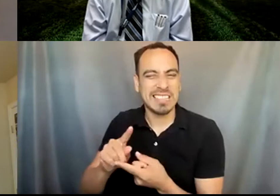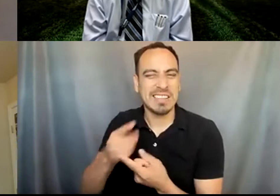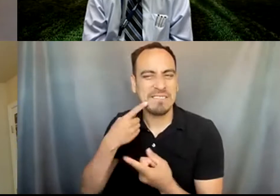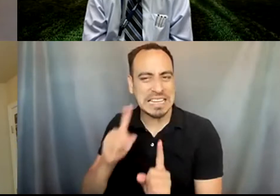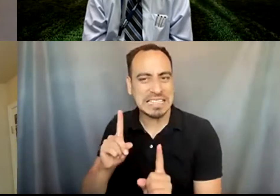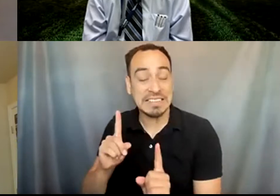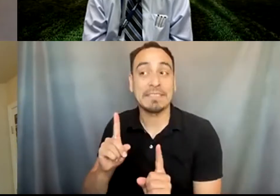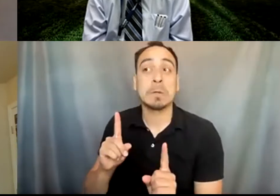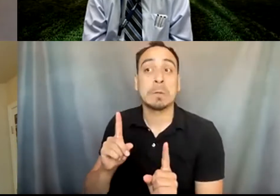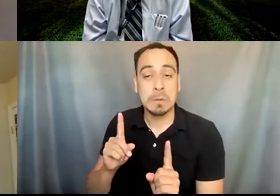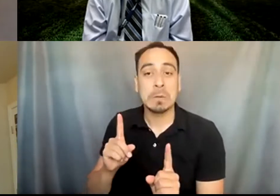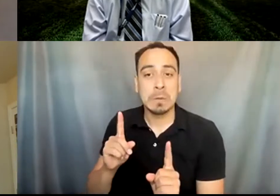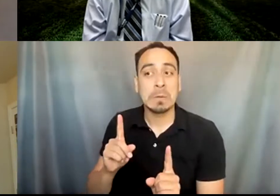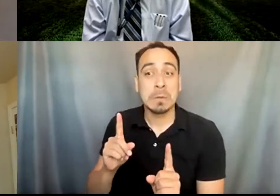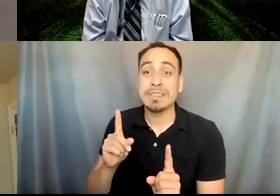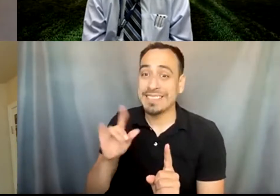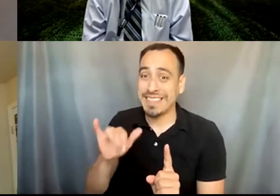possible issue.